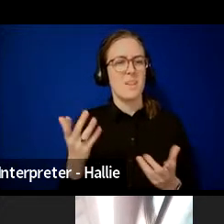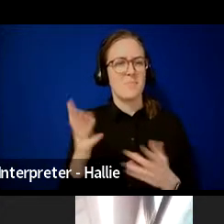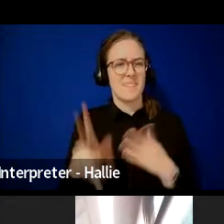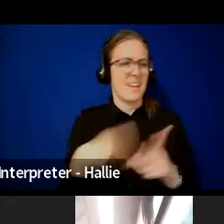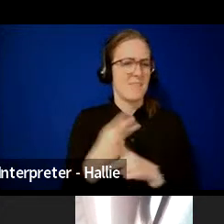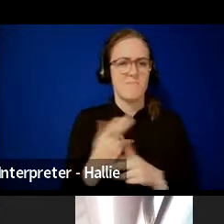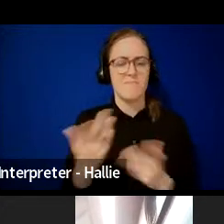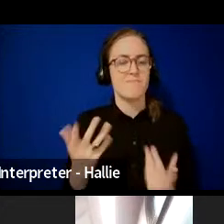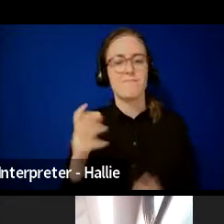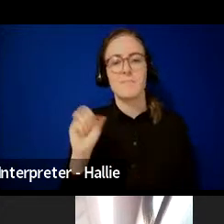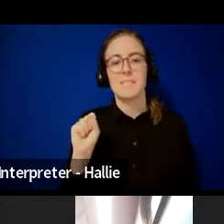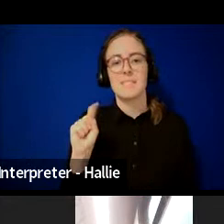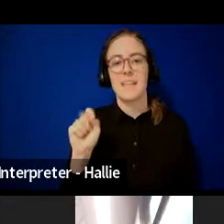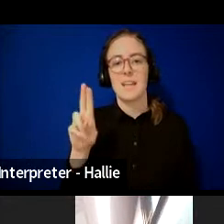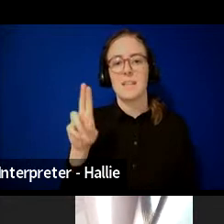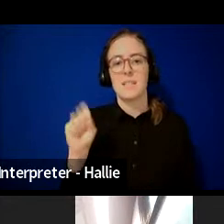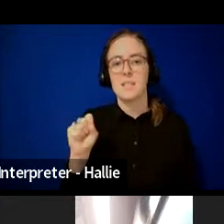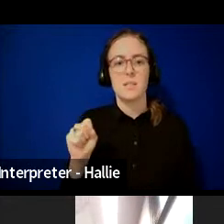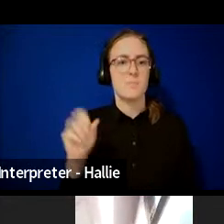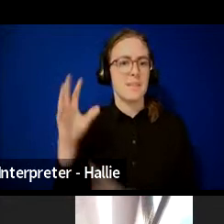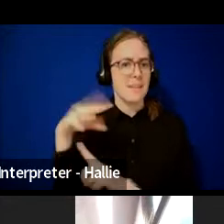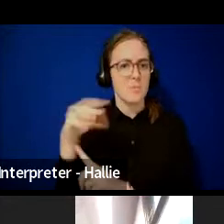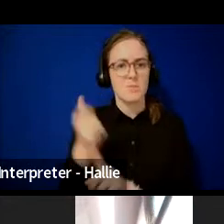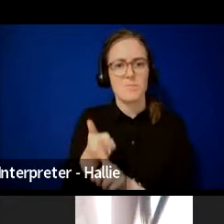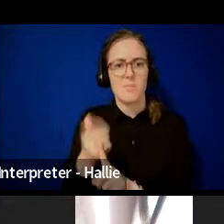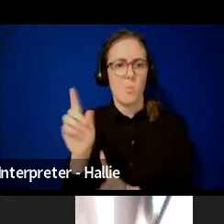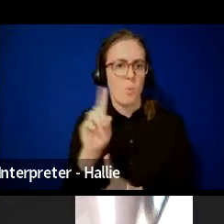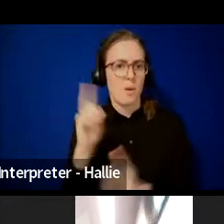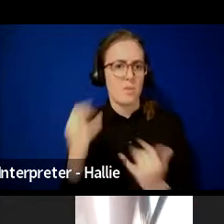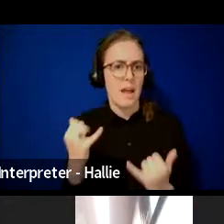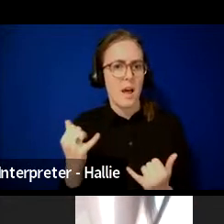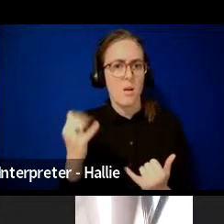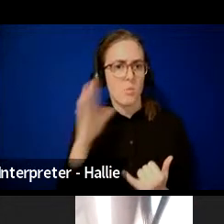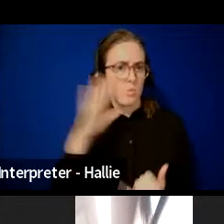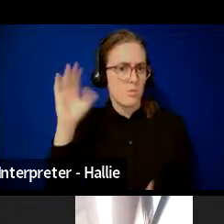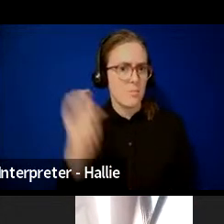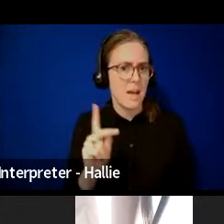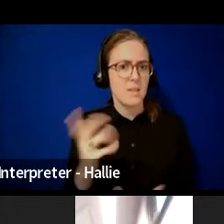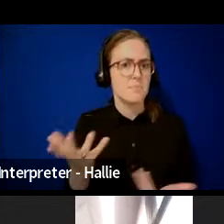status as to where the camera is and if it's coming back.